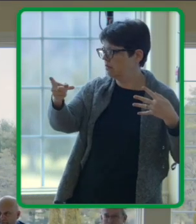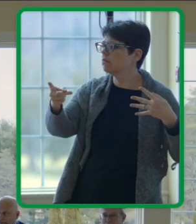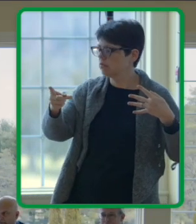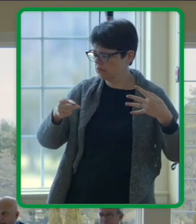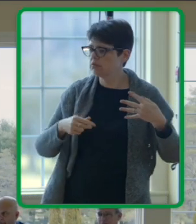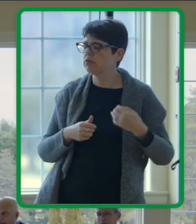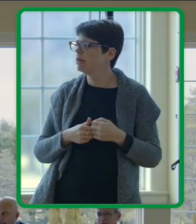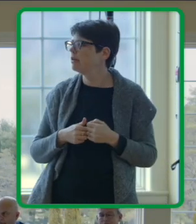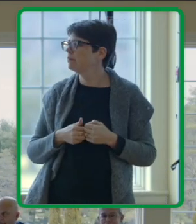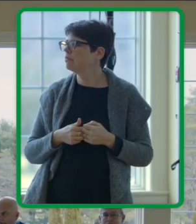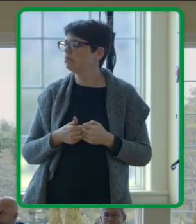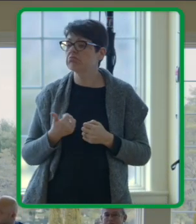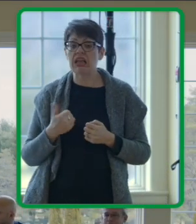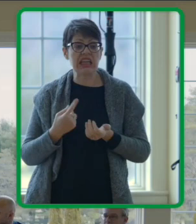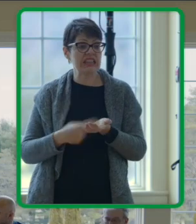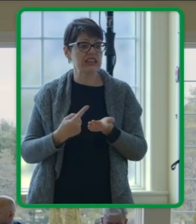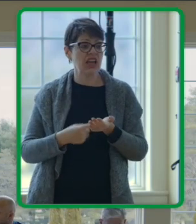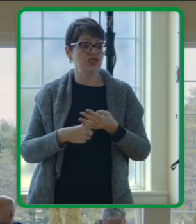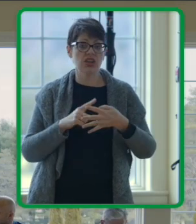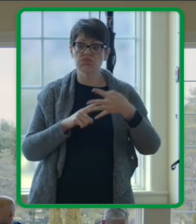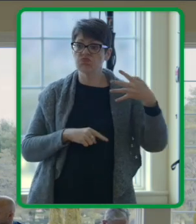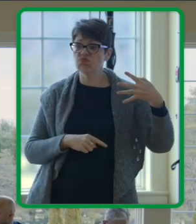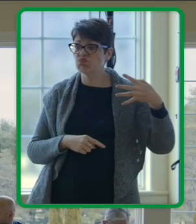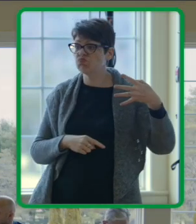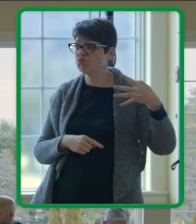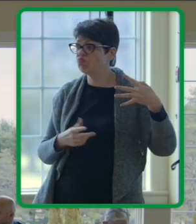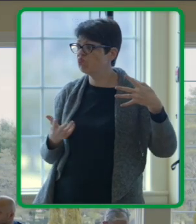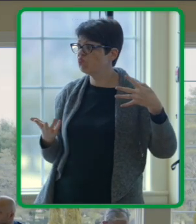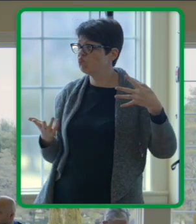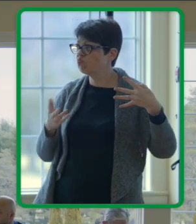Second? Thank you. Any discussion?